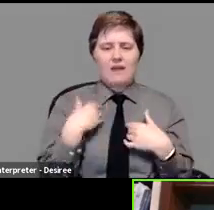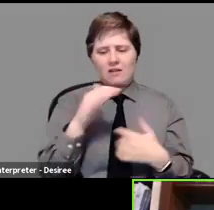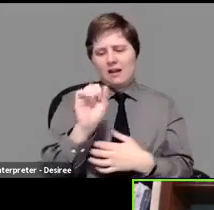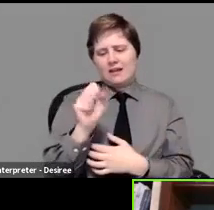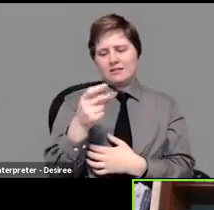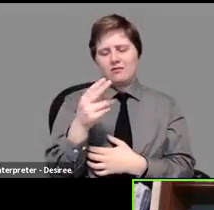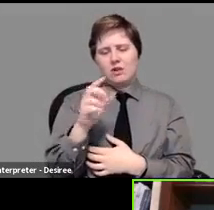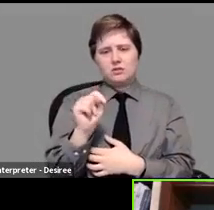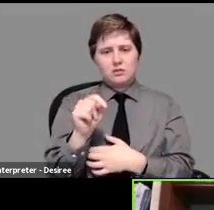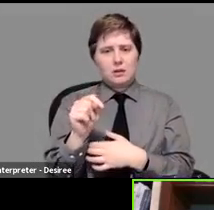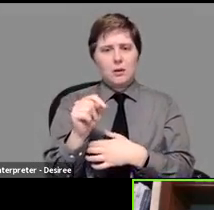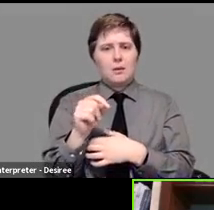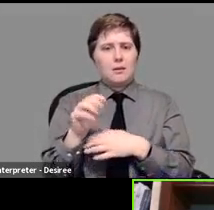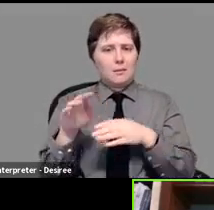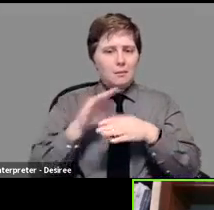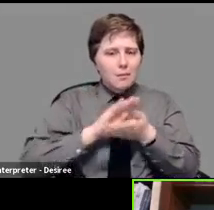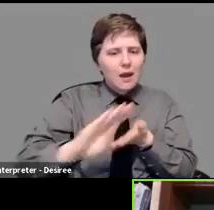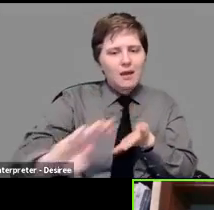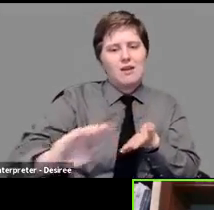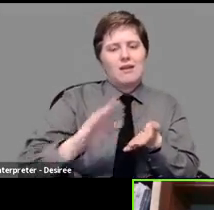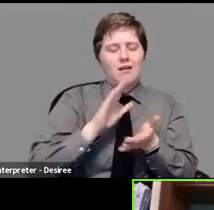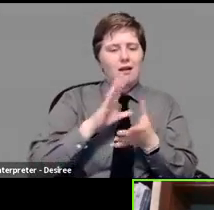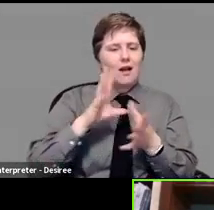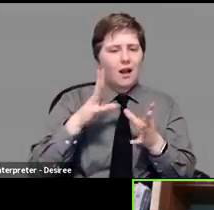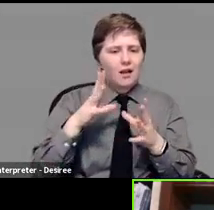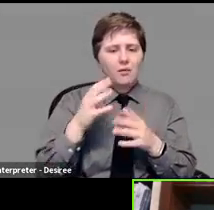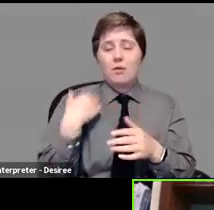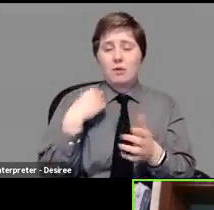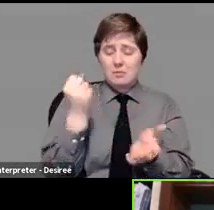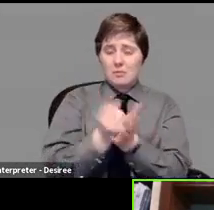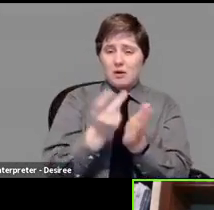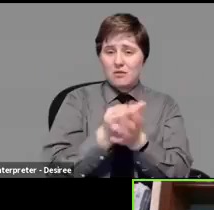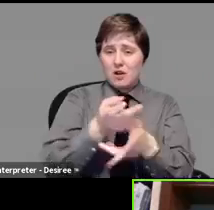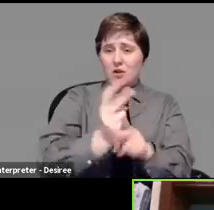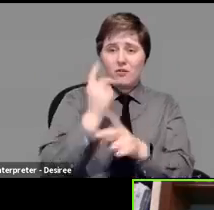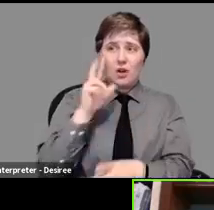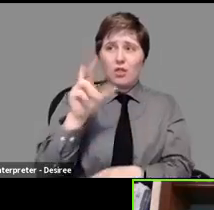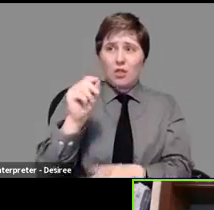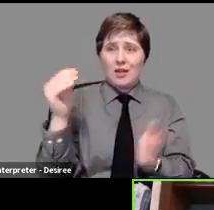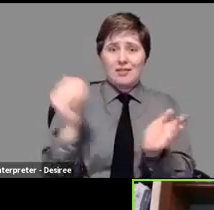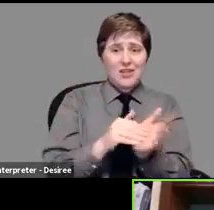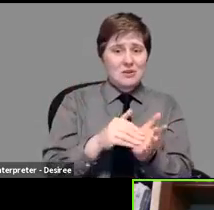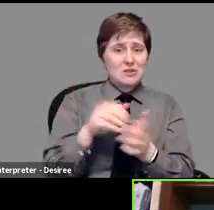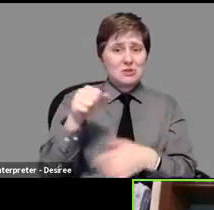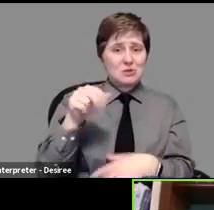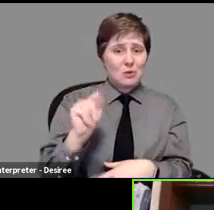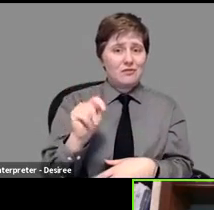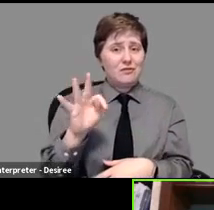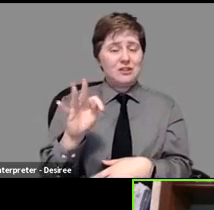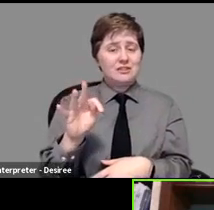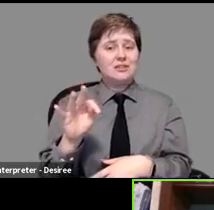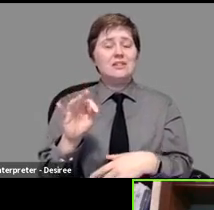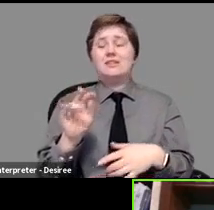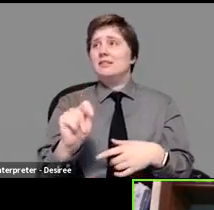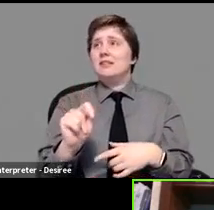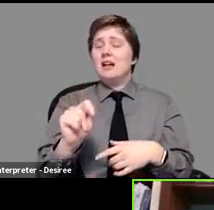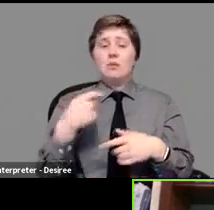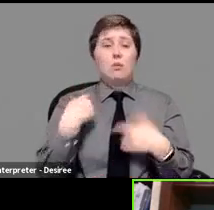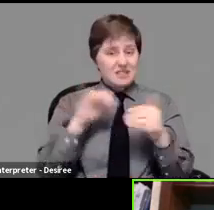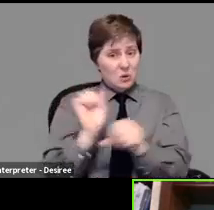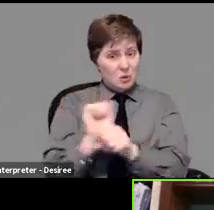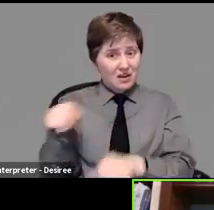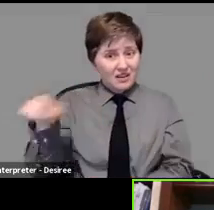paving company that we approved for a loan to buy a 30,000 square foot building last week. They're still doing work because it's going on. And